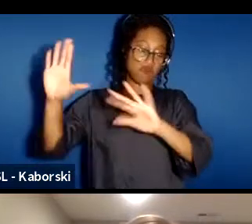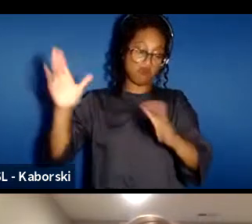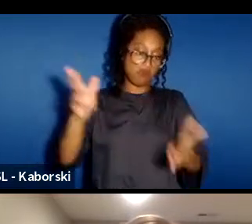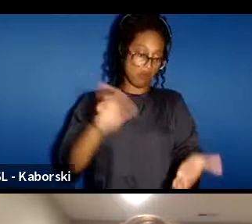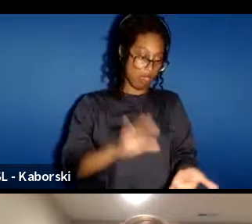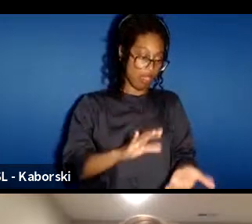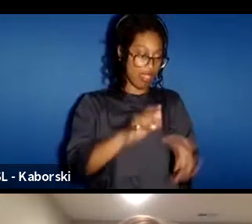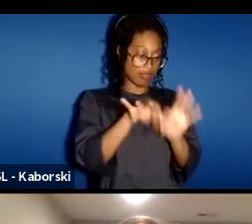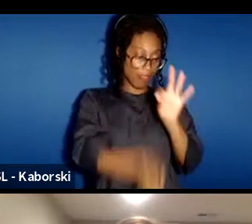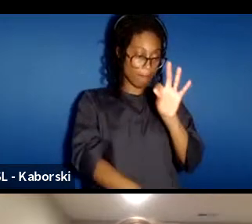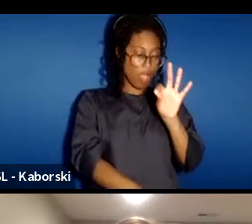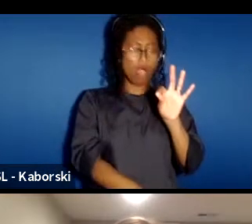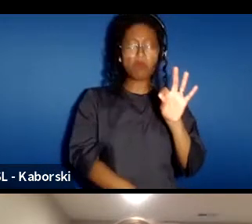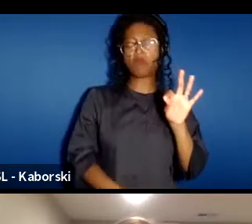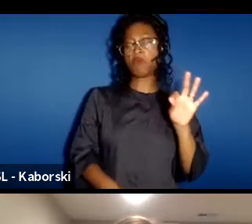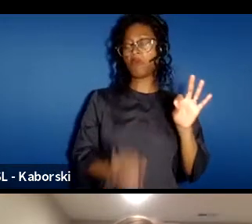bit.